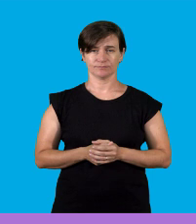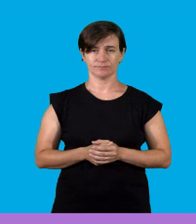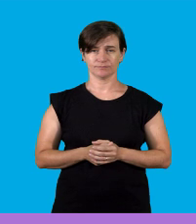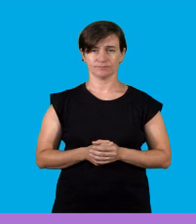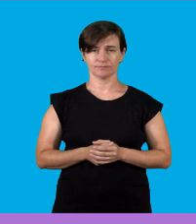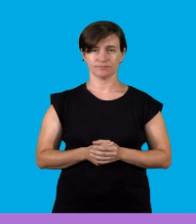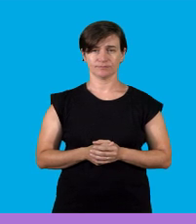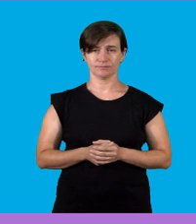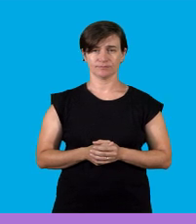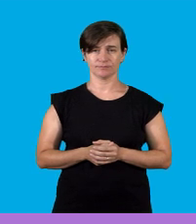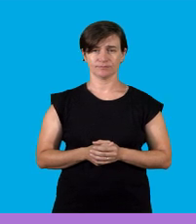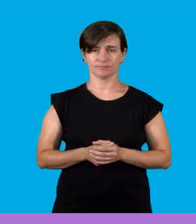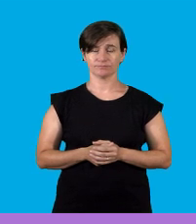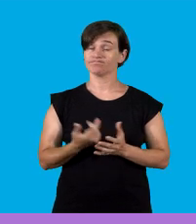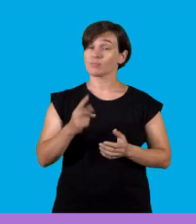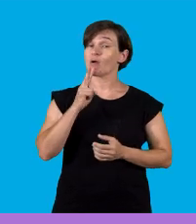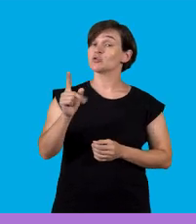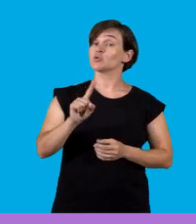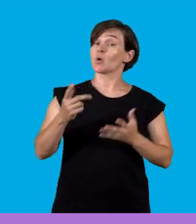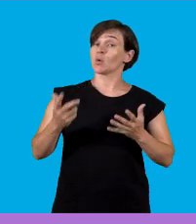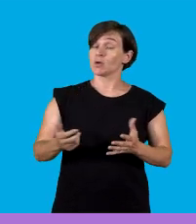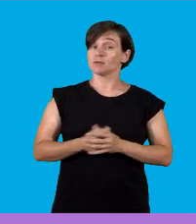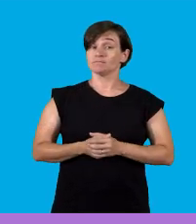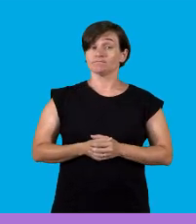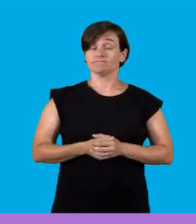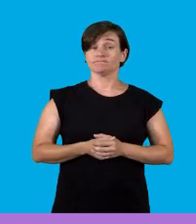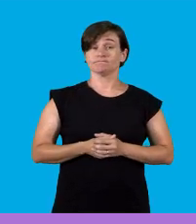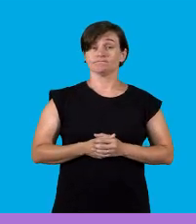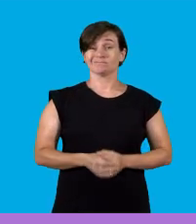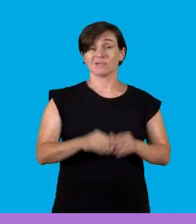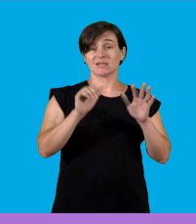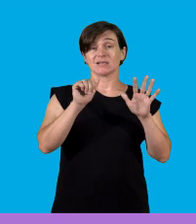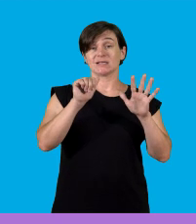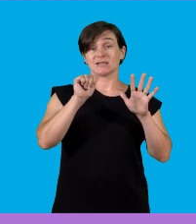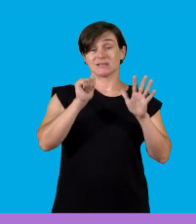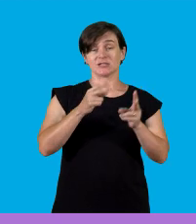2.2046. So that will give us an answer of